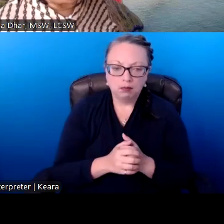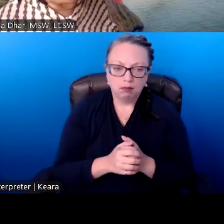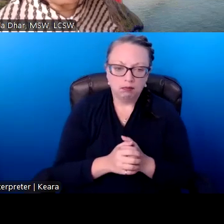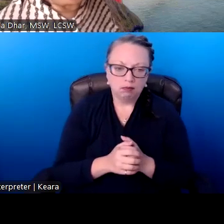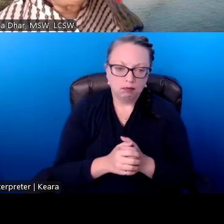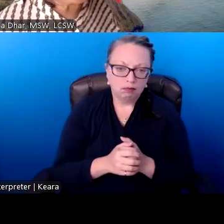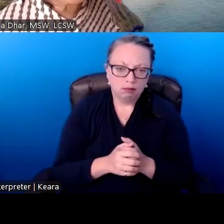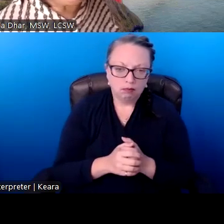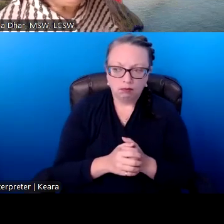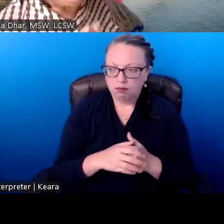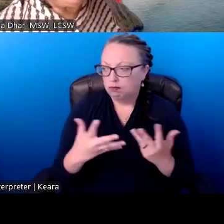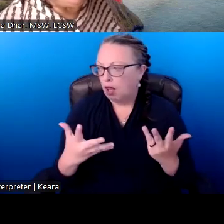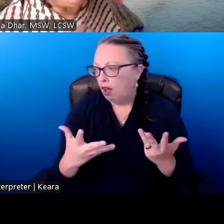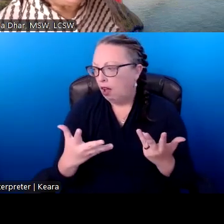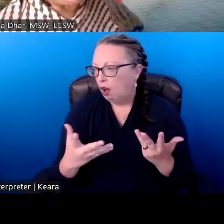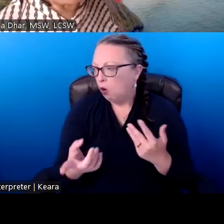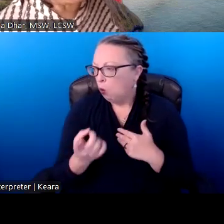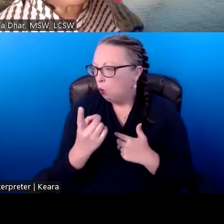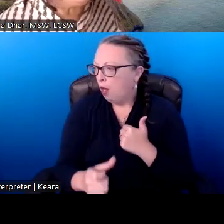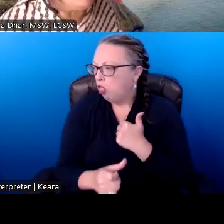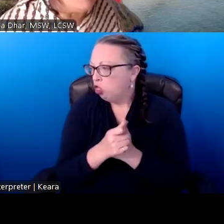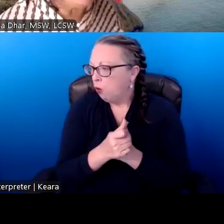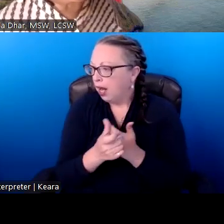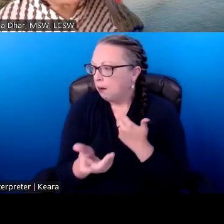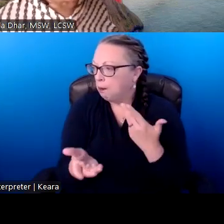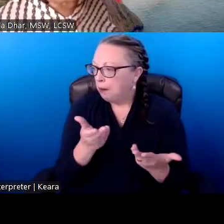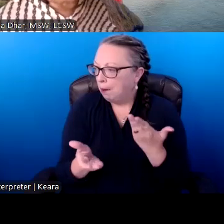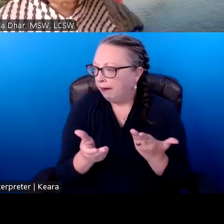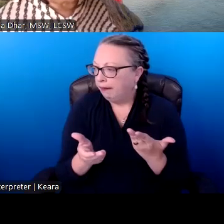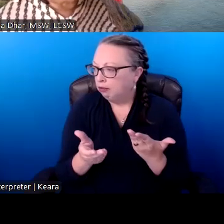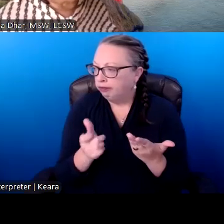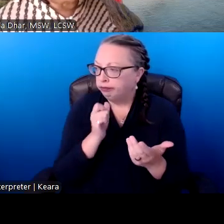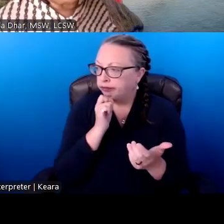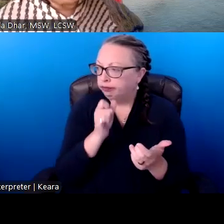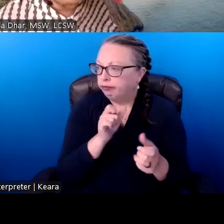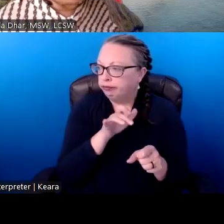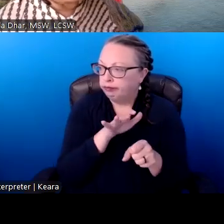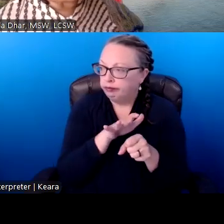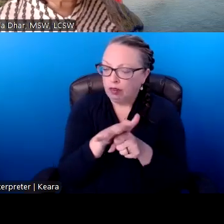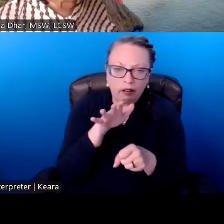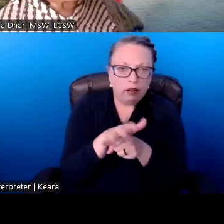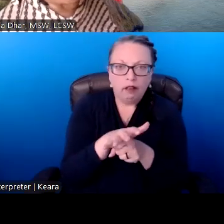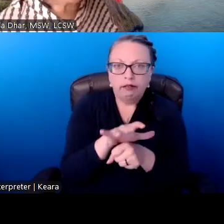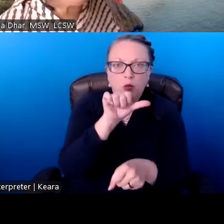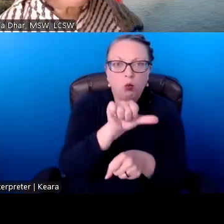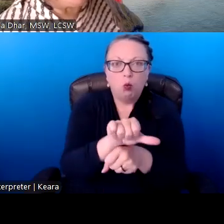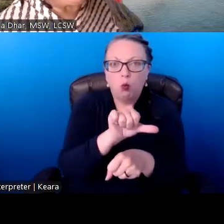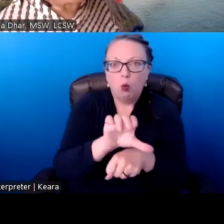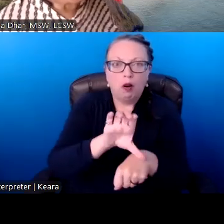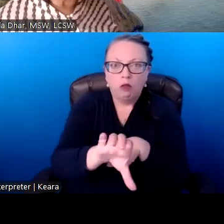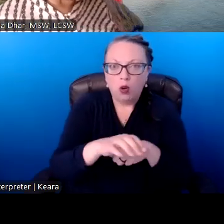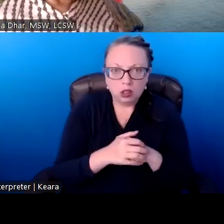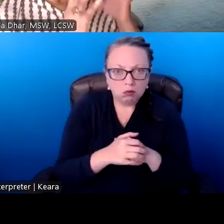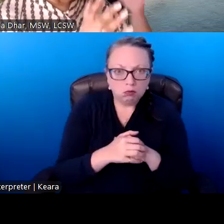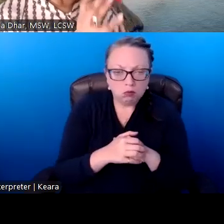You know, threat could be lack of a workforce. A threat could be untrained